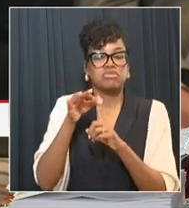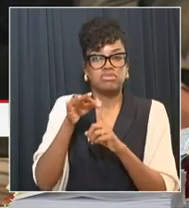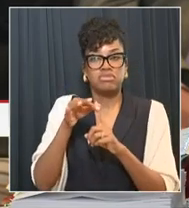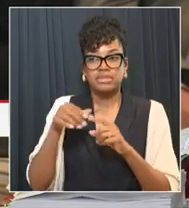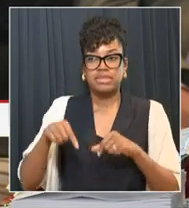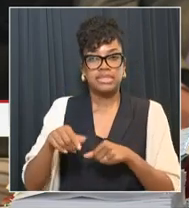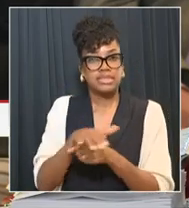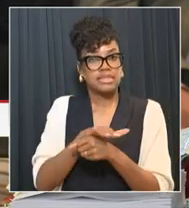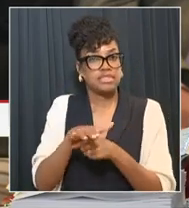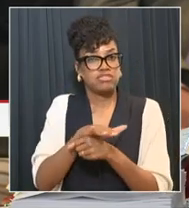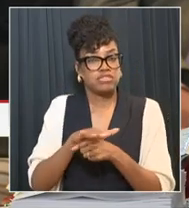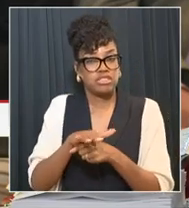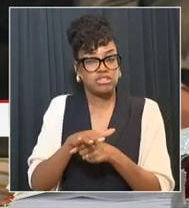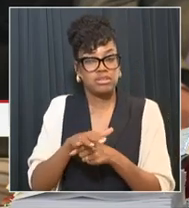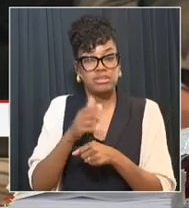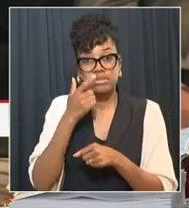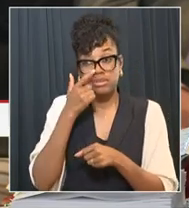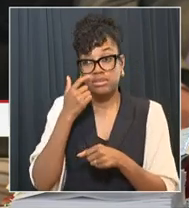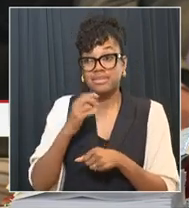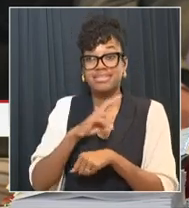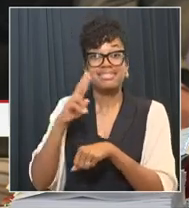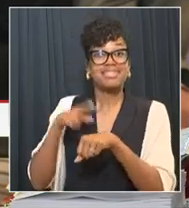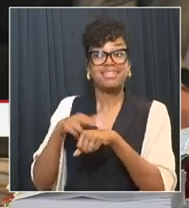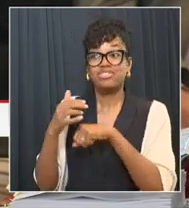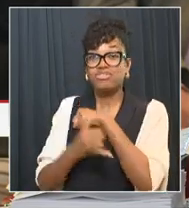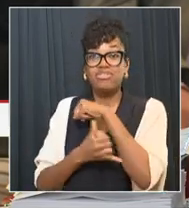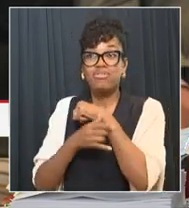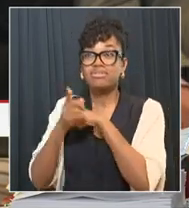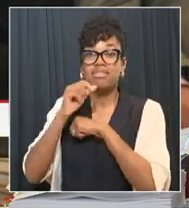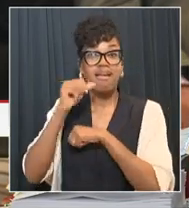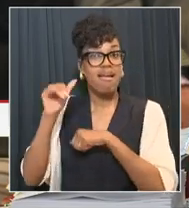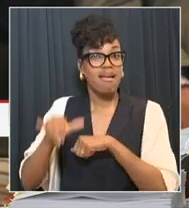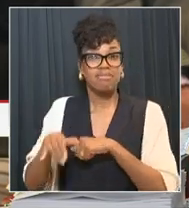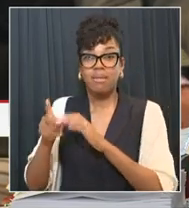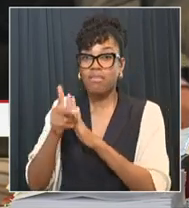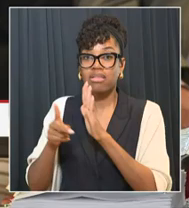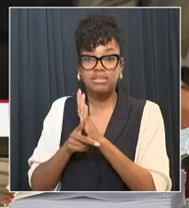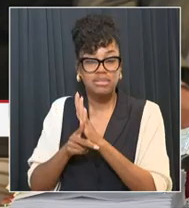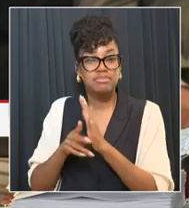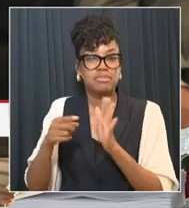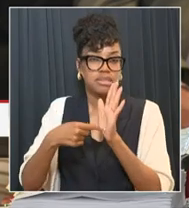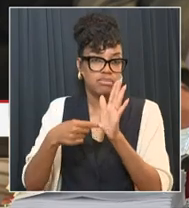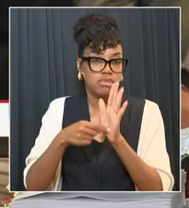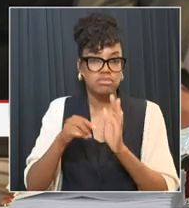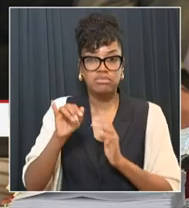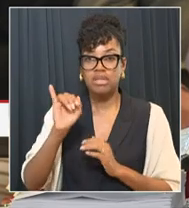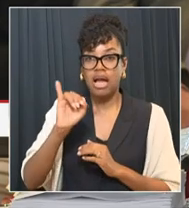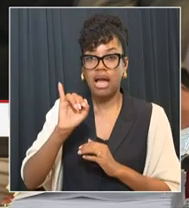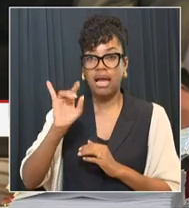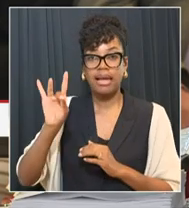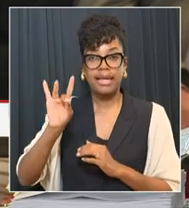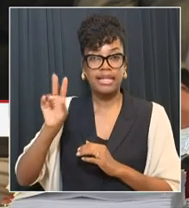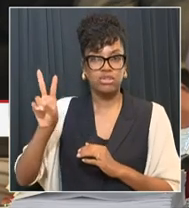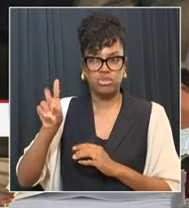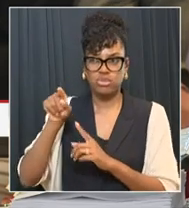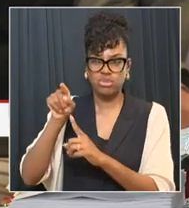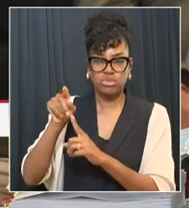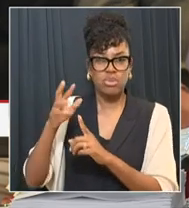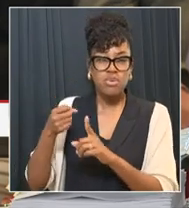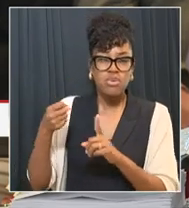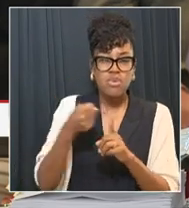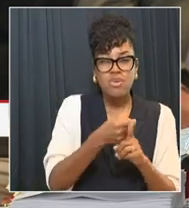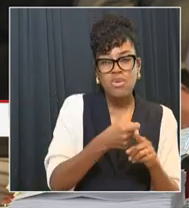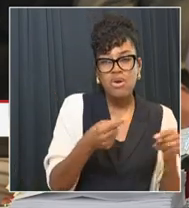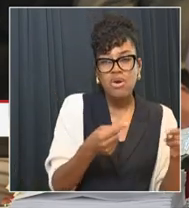we're outliers nationally. Looking at what I-82 is doing to our restaurant industry,